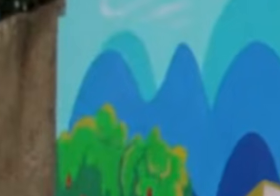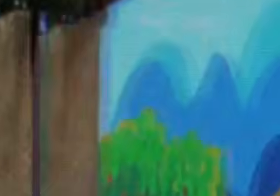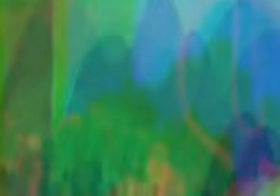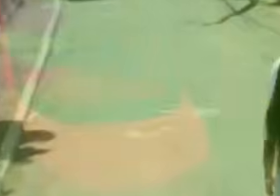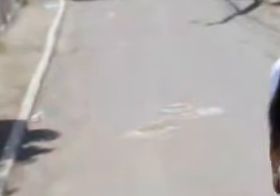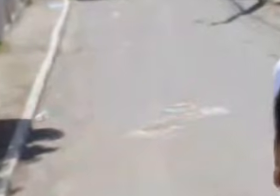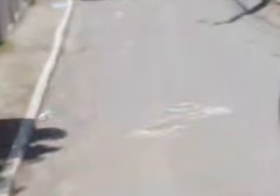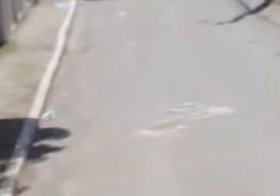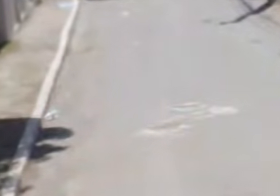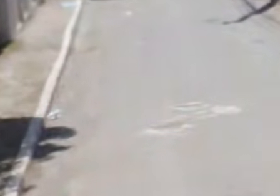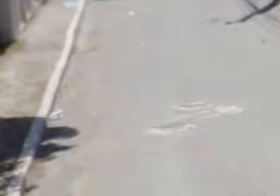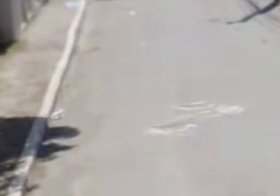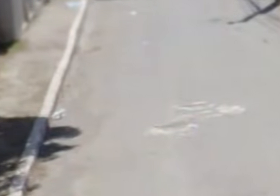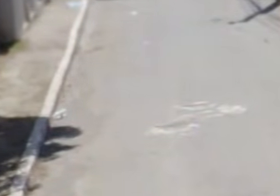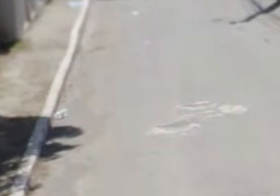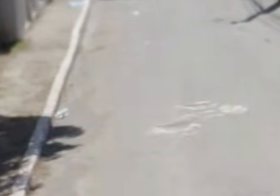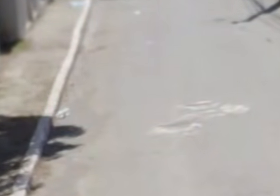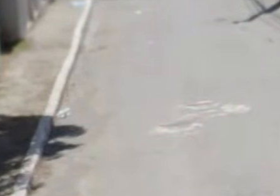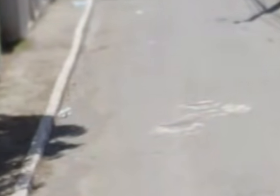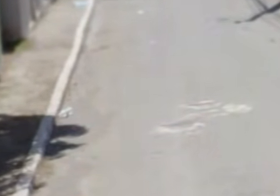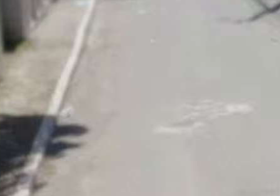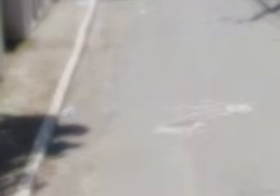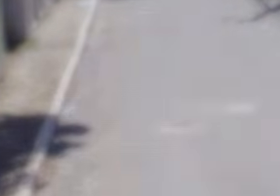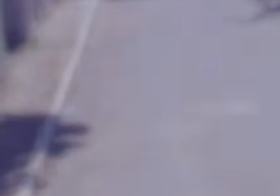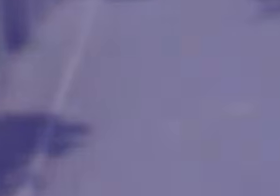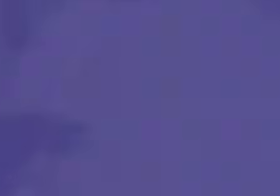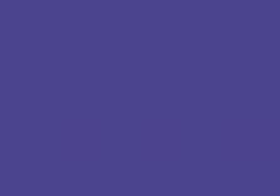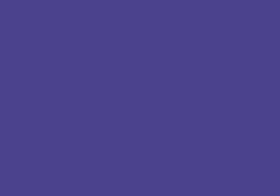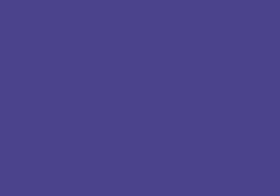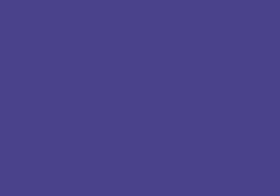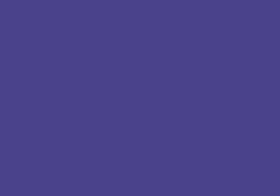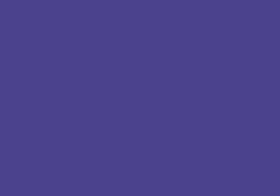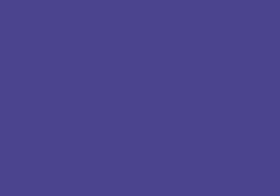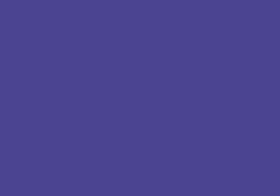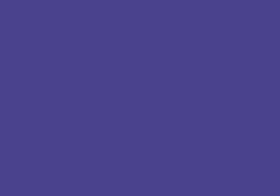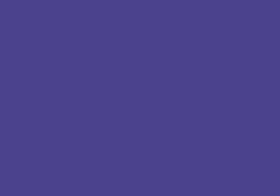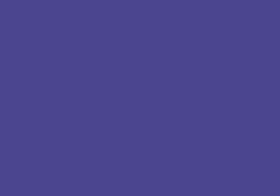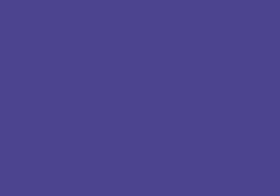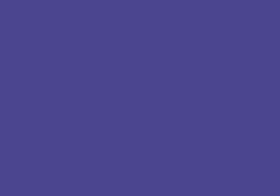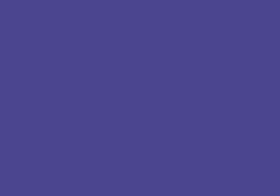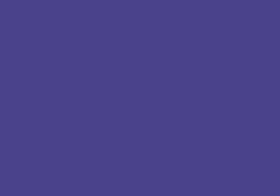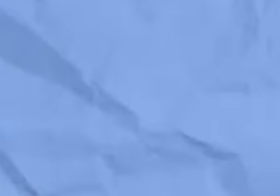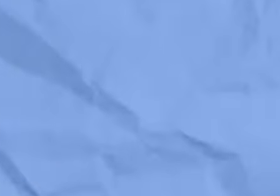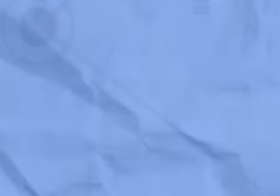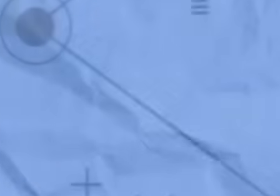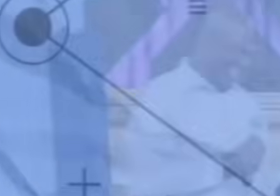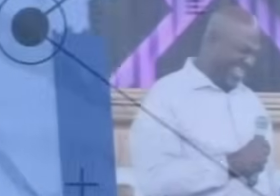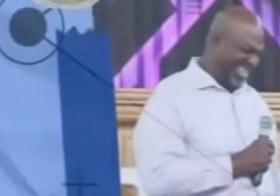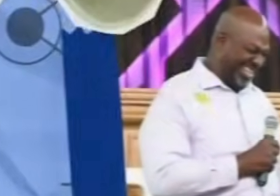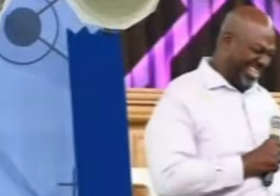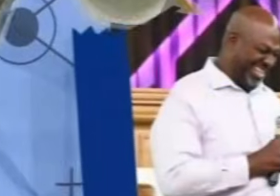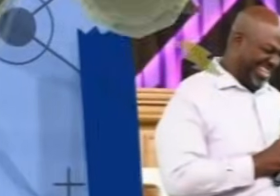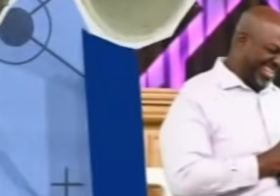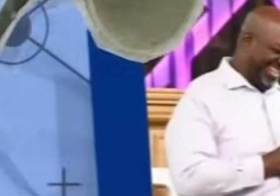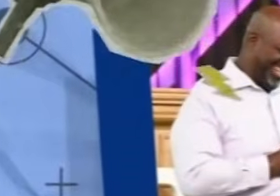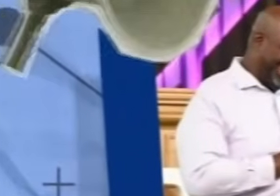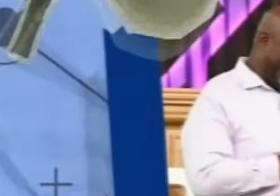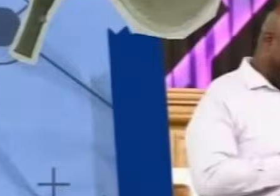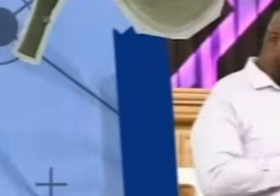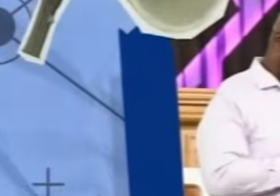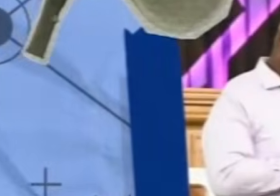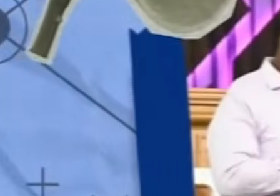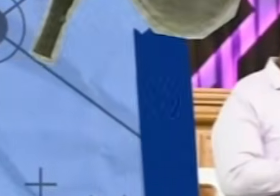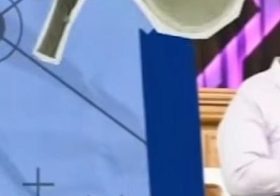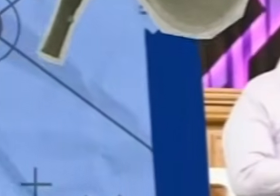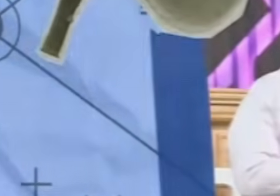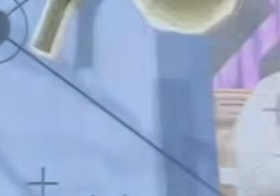live good. Come together as one. I make the violence the world. Immerse yourself in the power